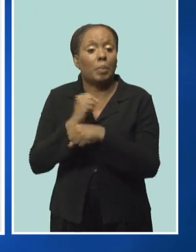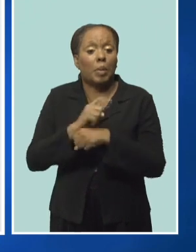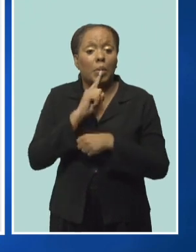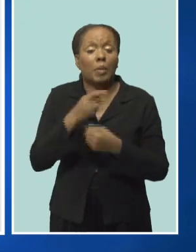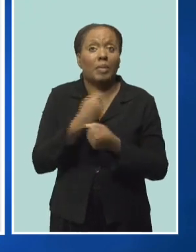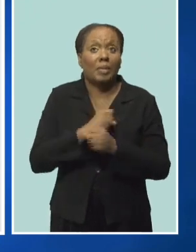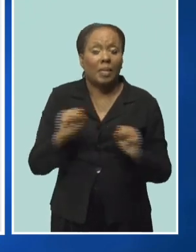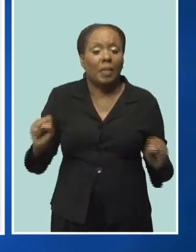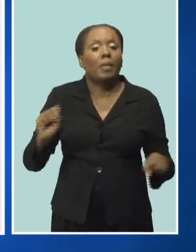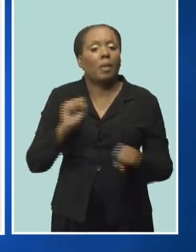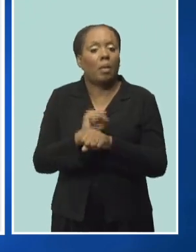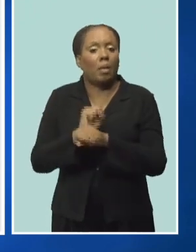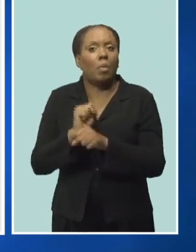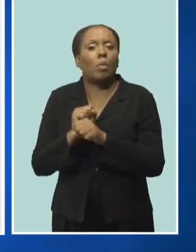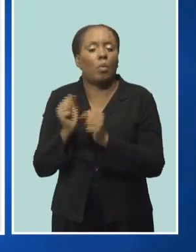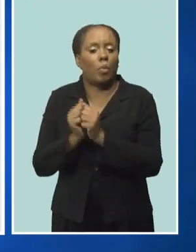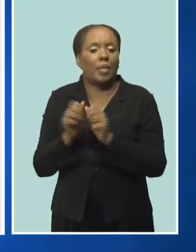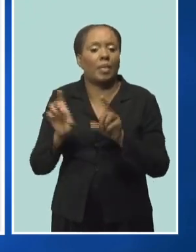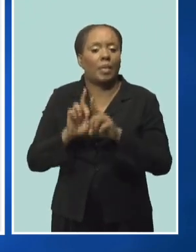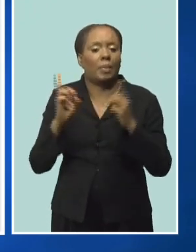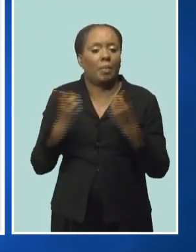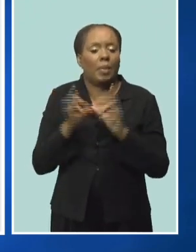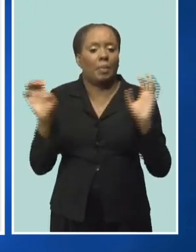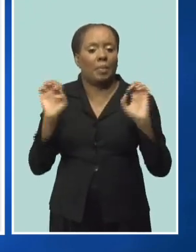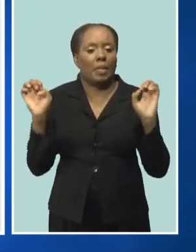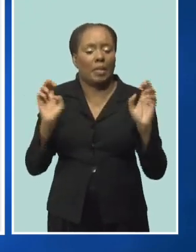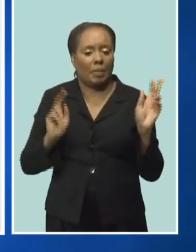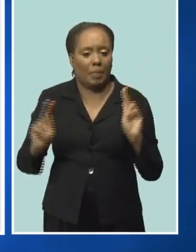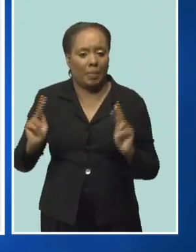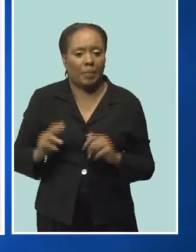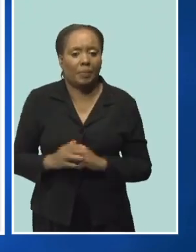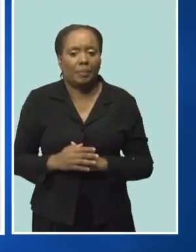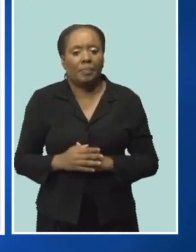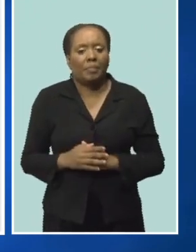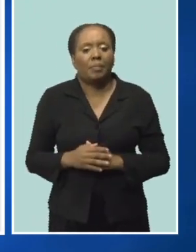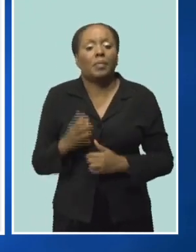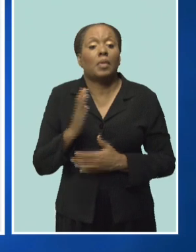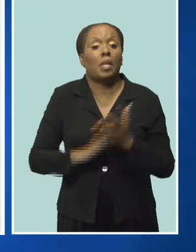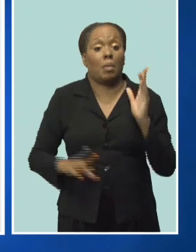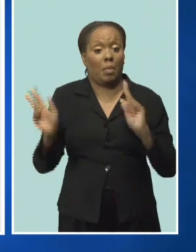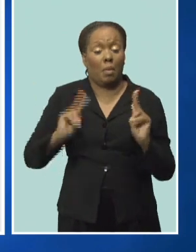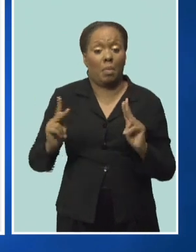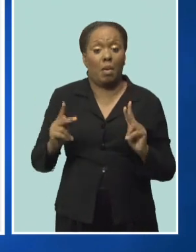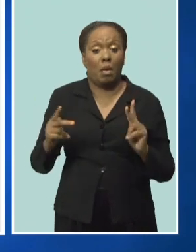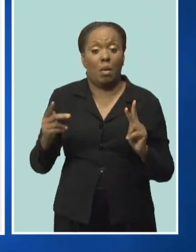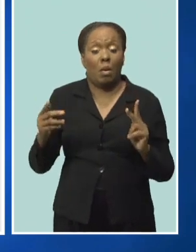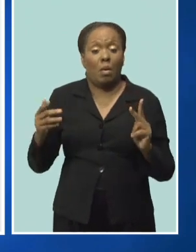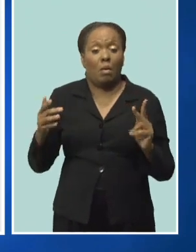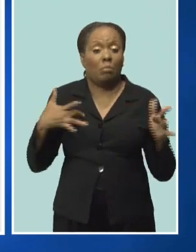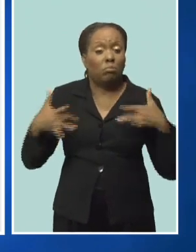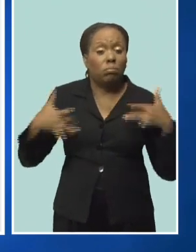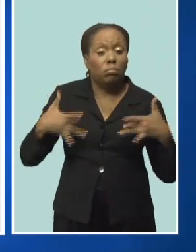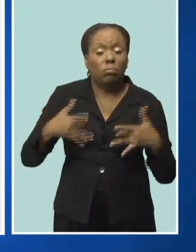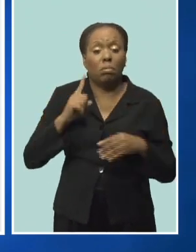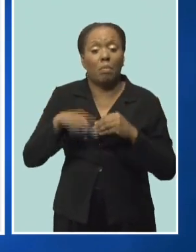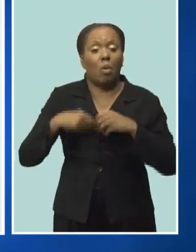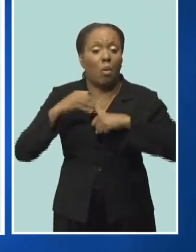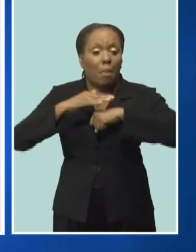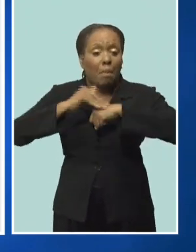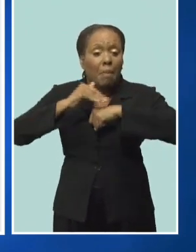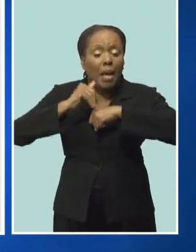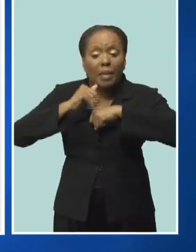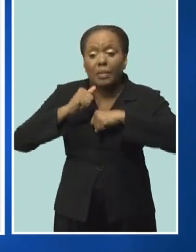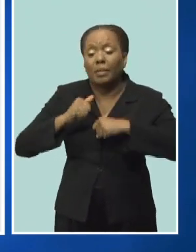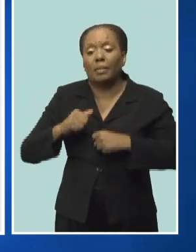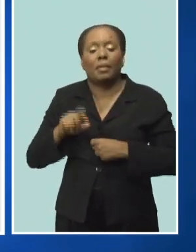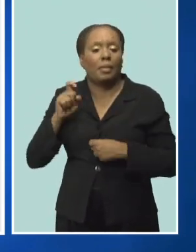with the DEOs. There are also concerns with respect to pets, and those of you who have pets, you need to take all